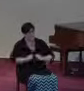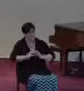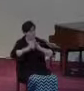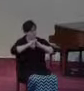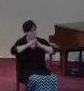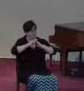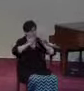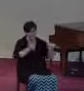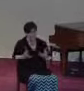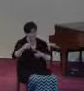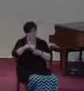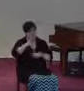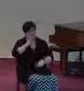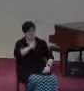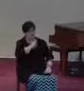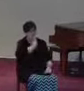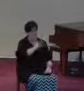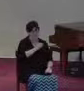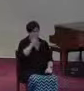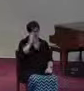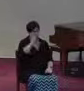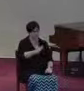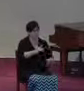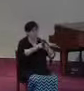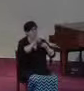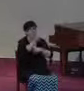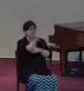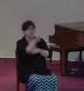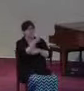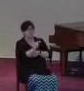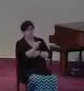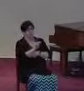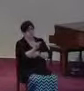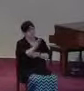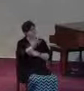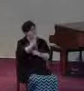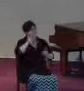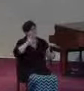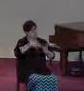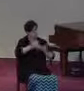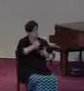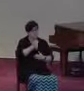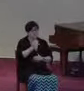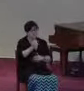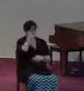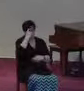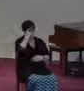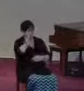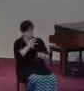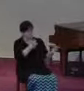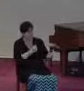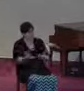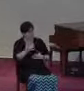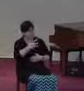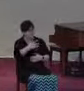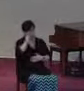will be spoken against, so that the thoughts of many hearts will be